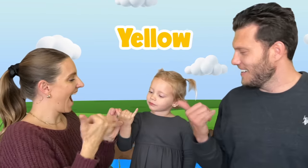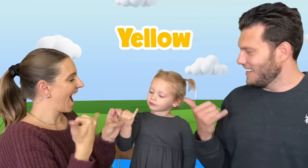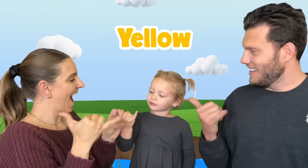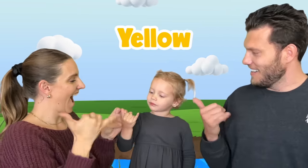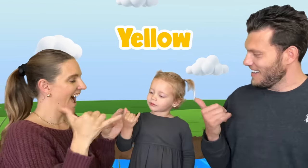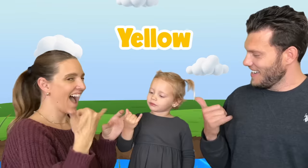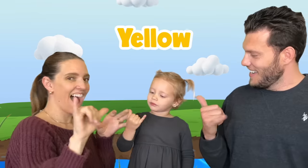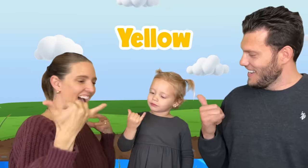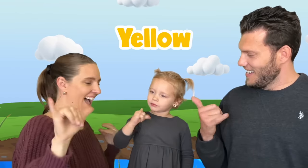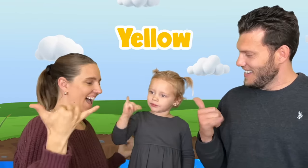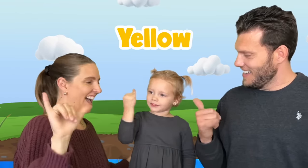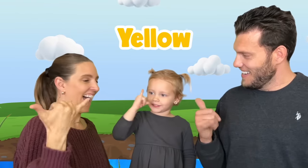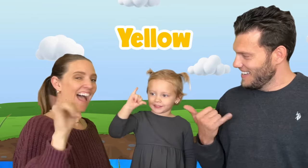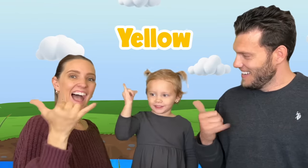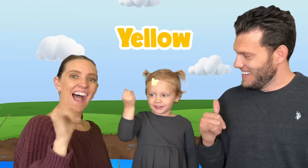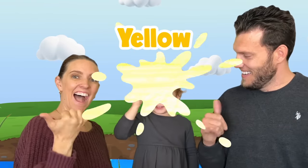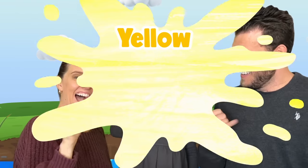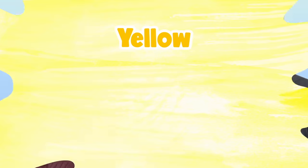this. Yellow.